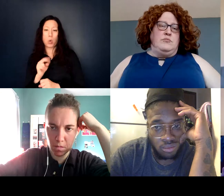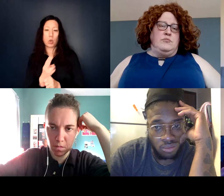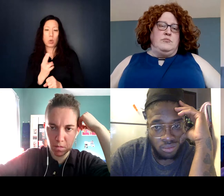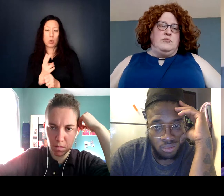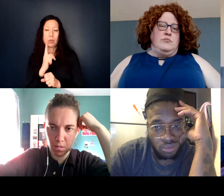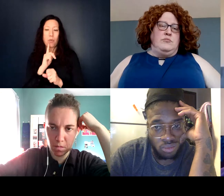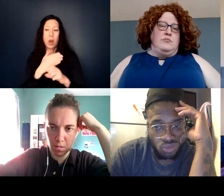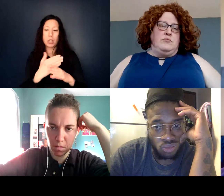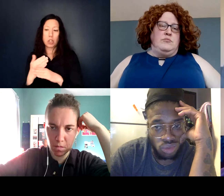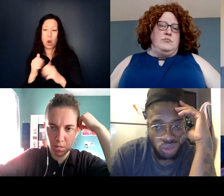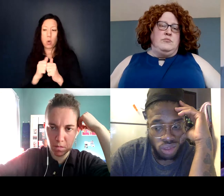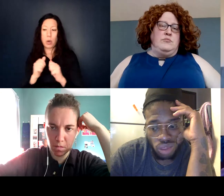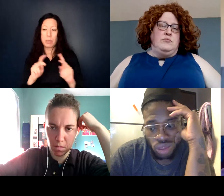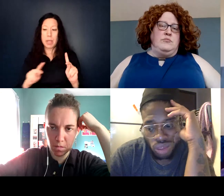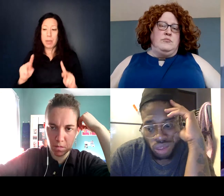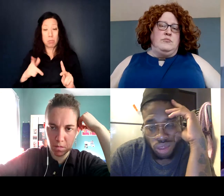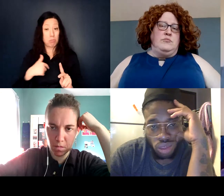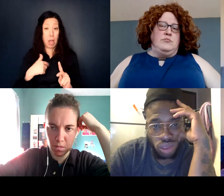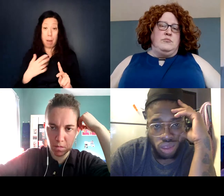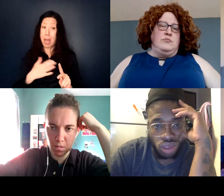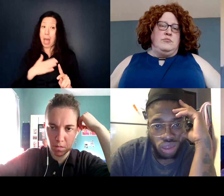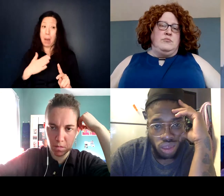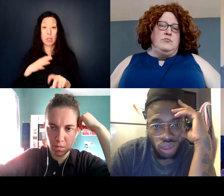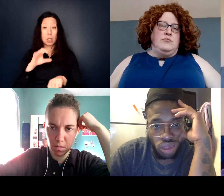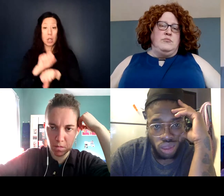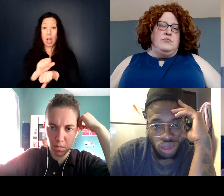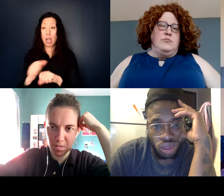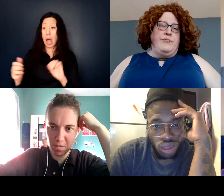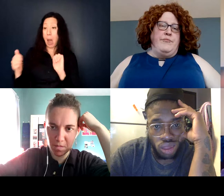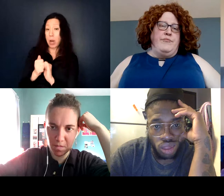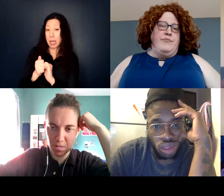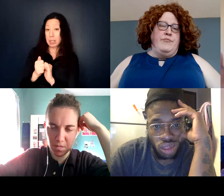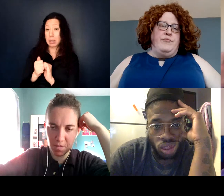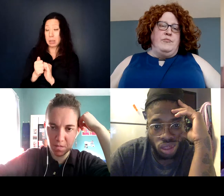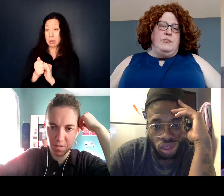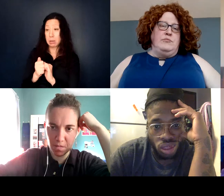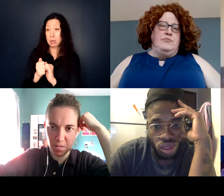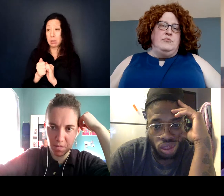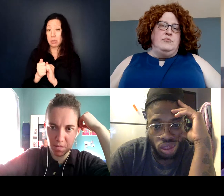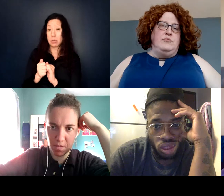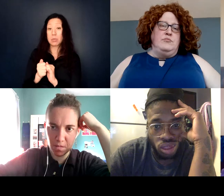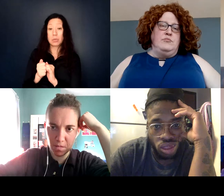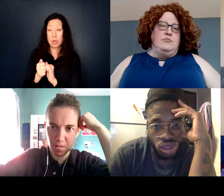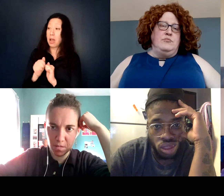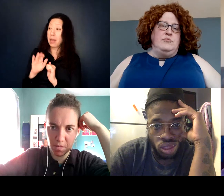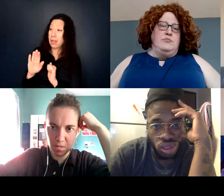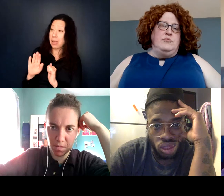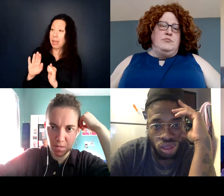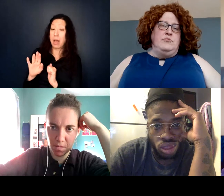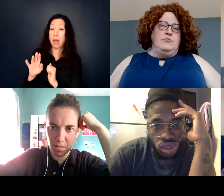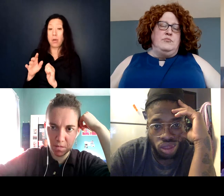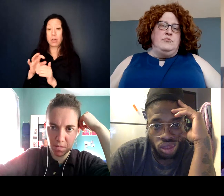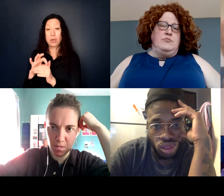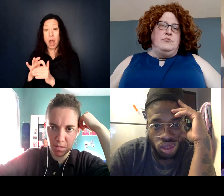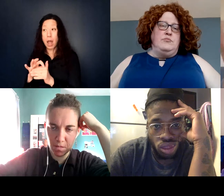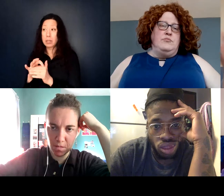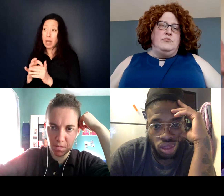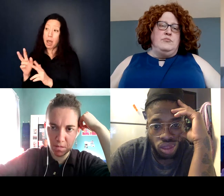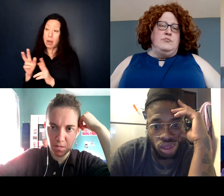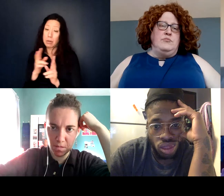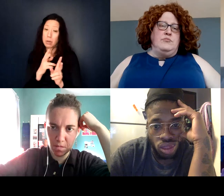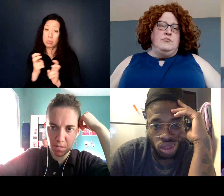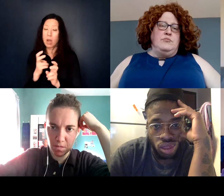folks. So I'd be happy to like collaborate with someone and like pull content from there, and make something